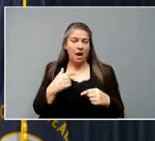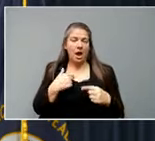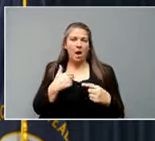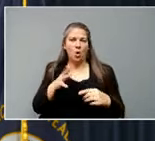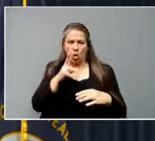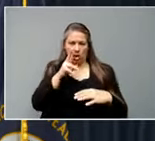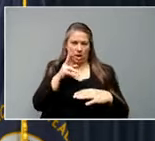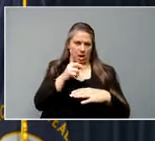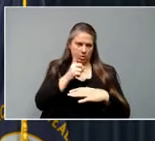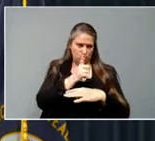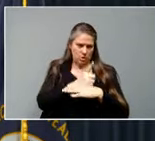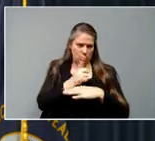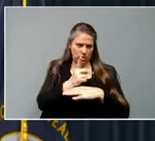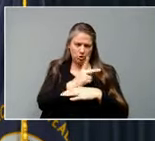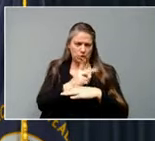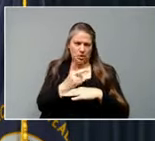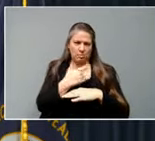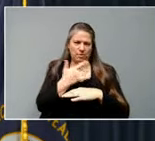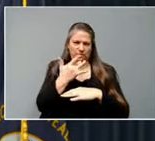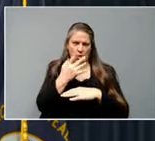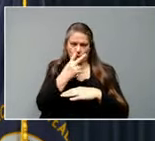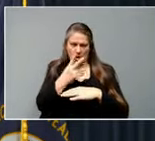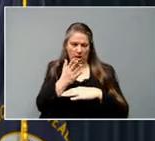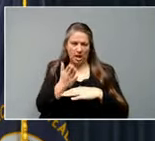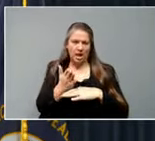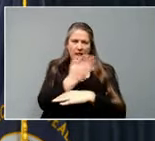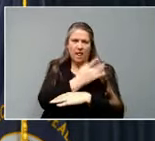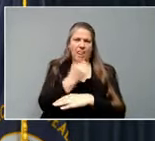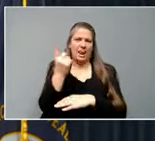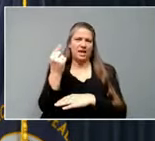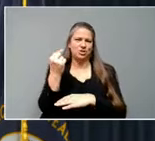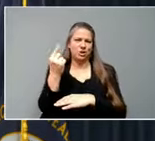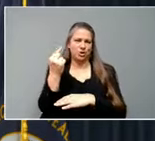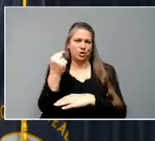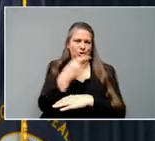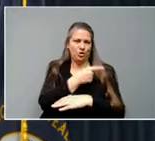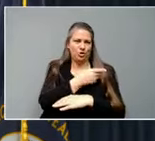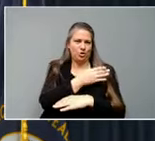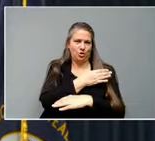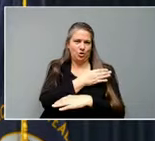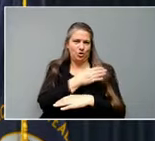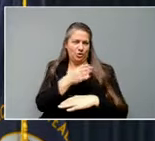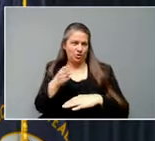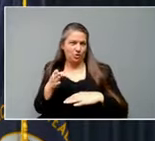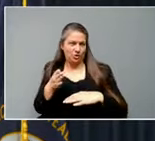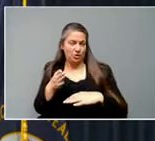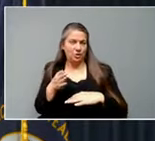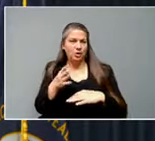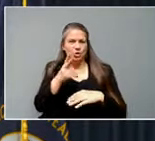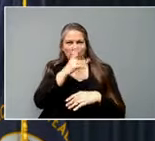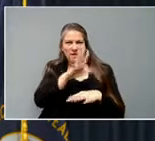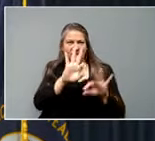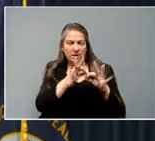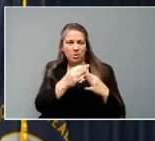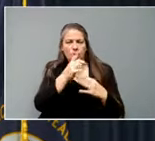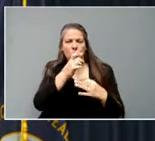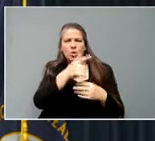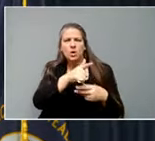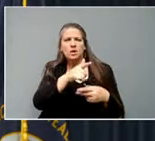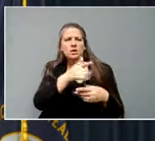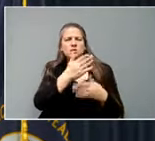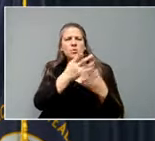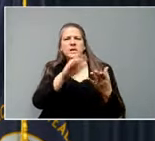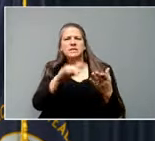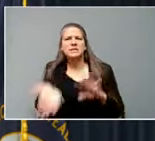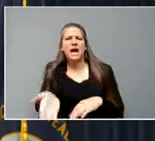look at where we were last year and all the families that lost somebody in December or January